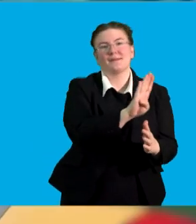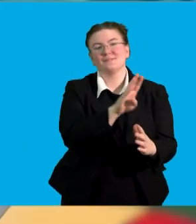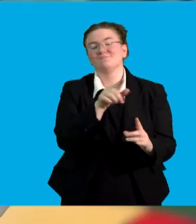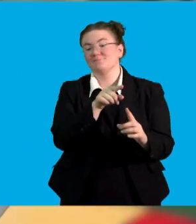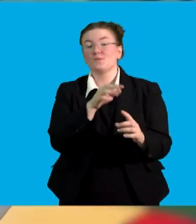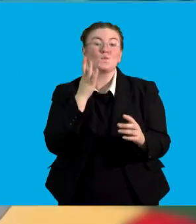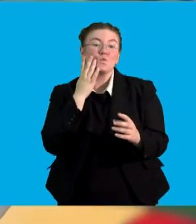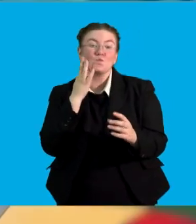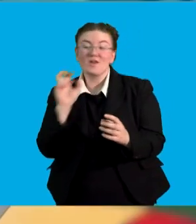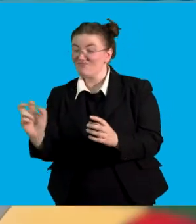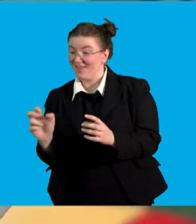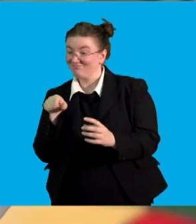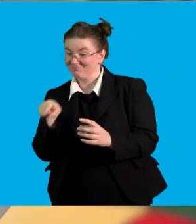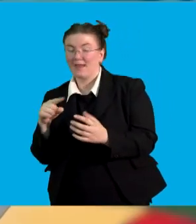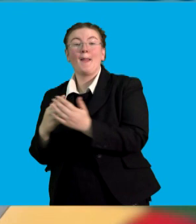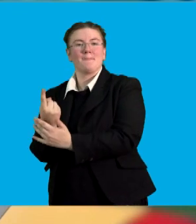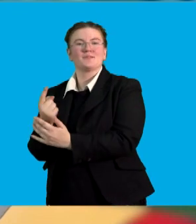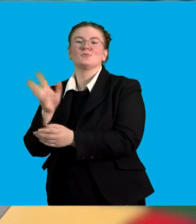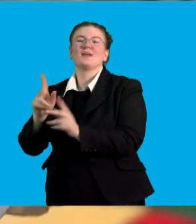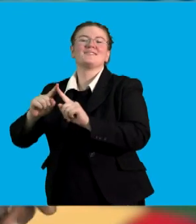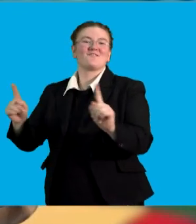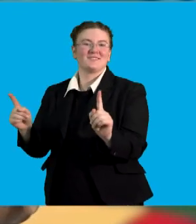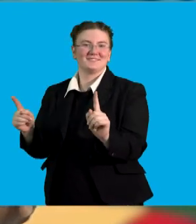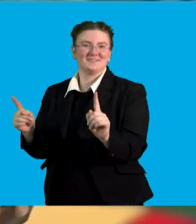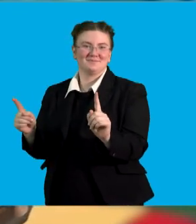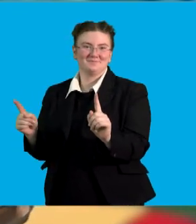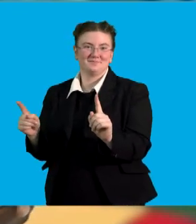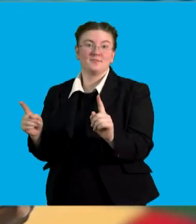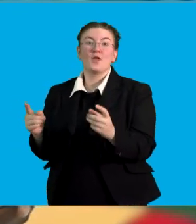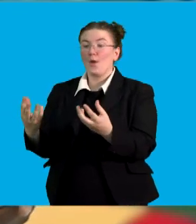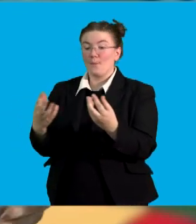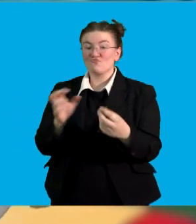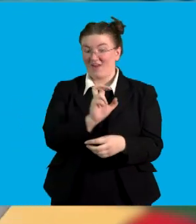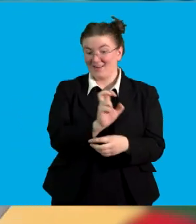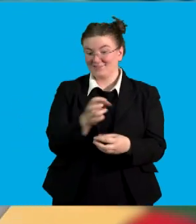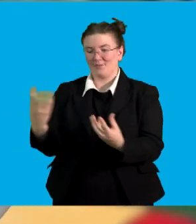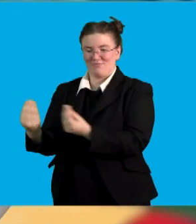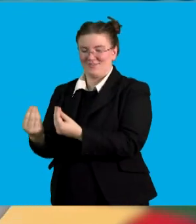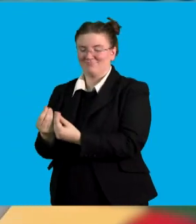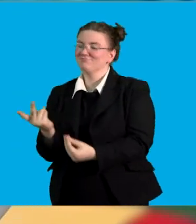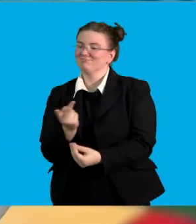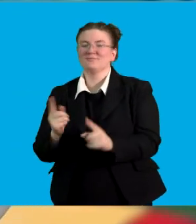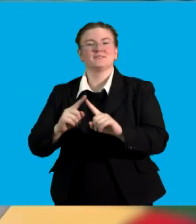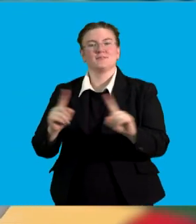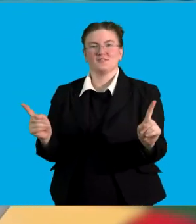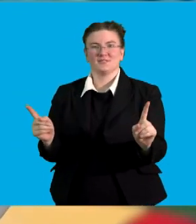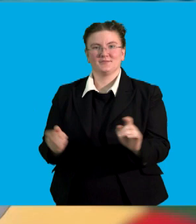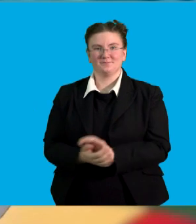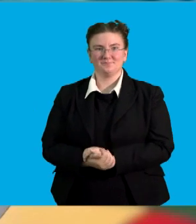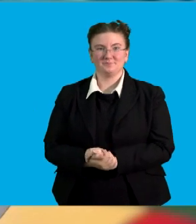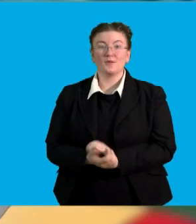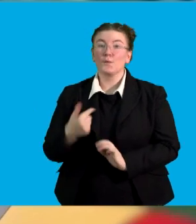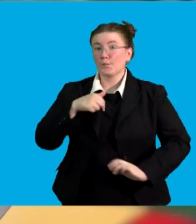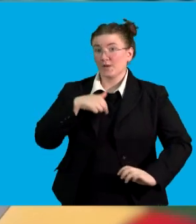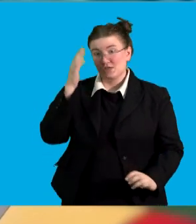the products that are going to be formed. So now, the properties of the reactants and the products, they are different.